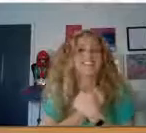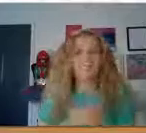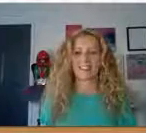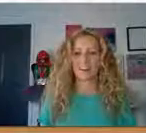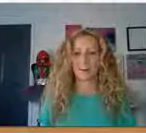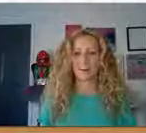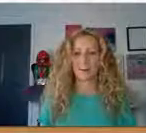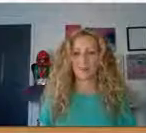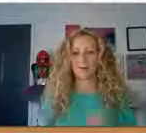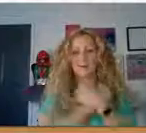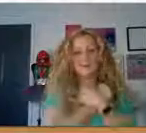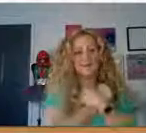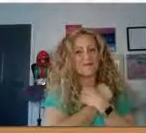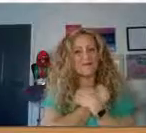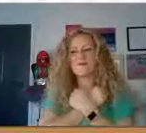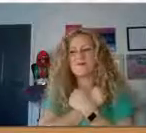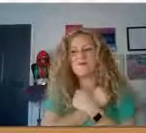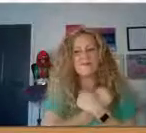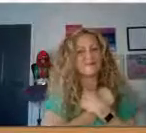Jesus. I love like